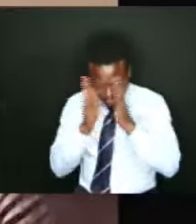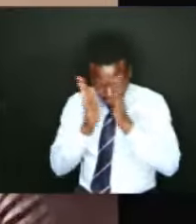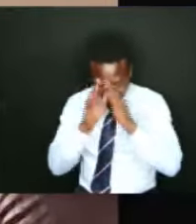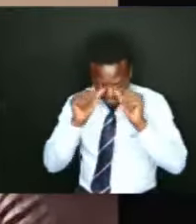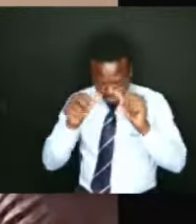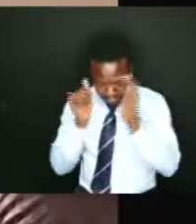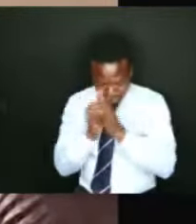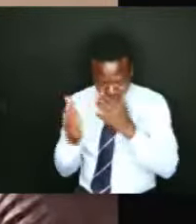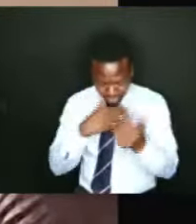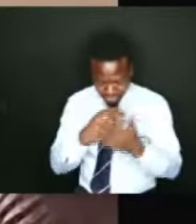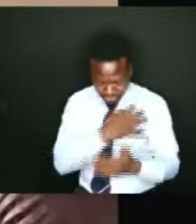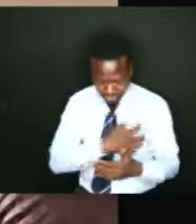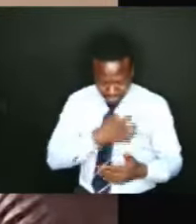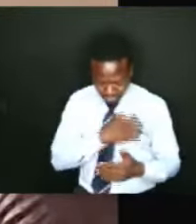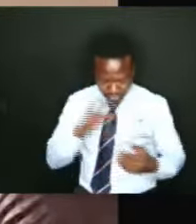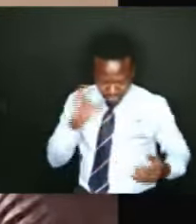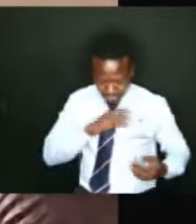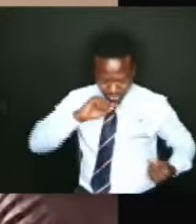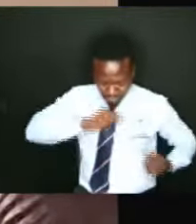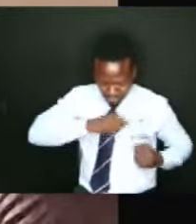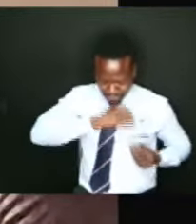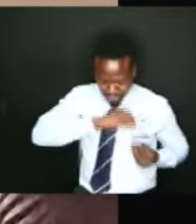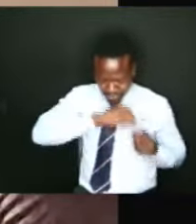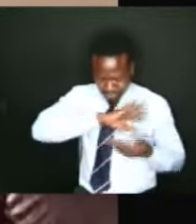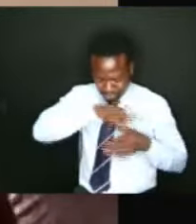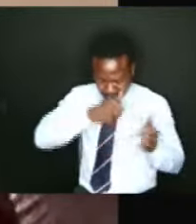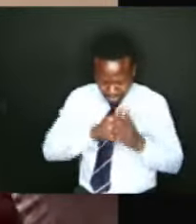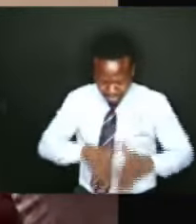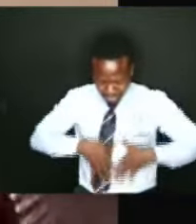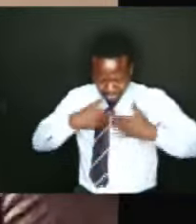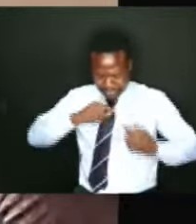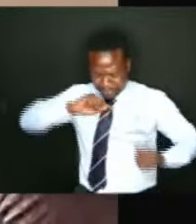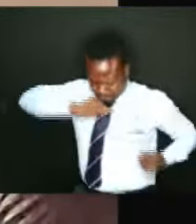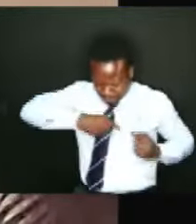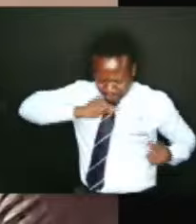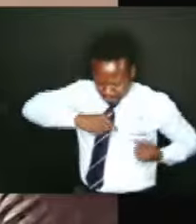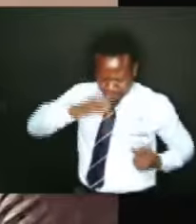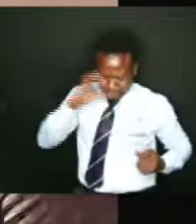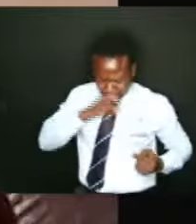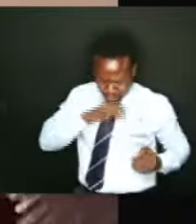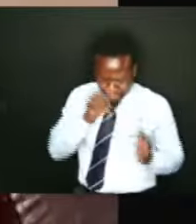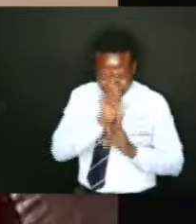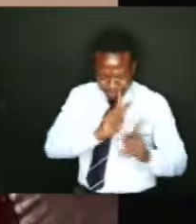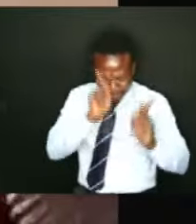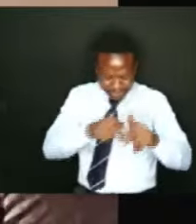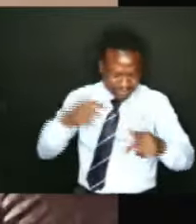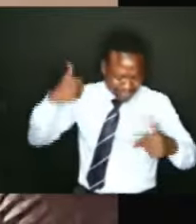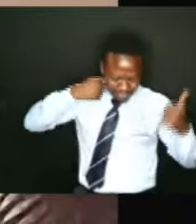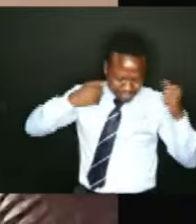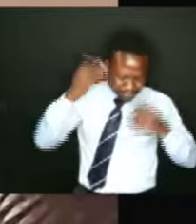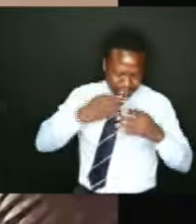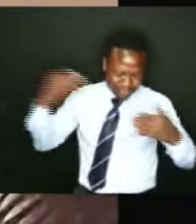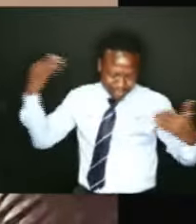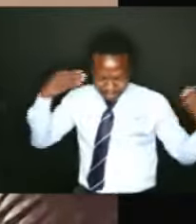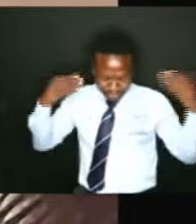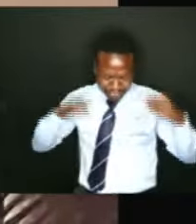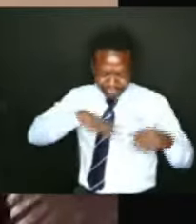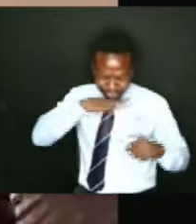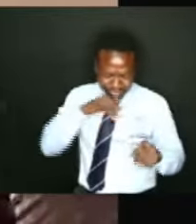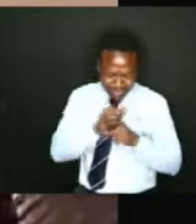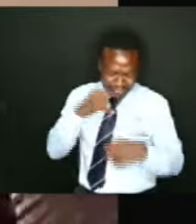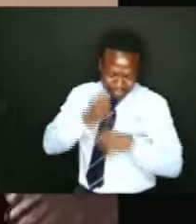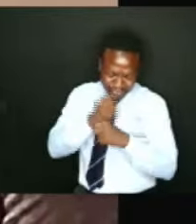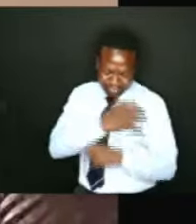pouring out the anguish in our heart, the pain in our heart, the unforgiveness in our heart before the